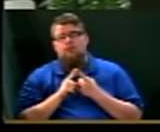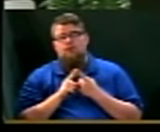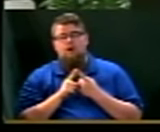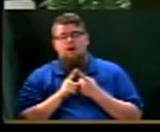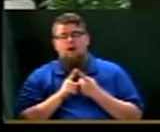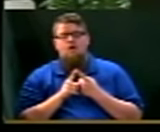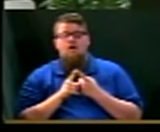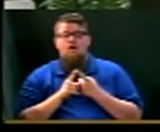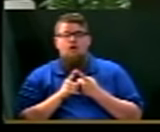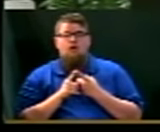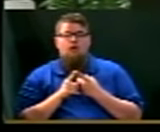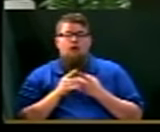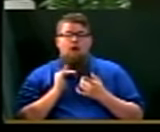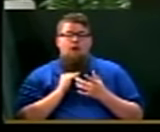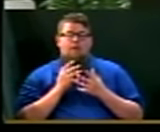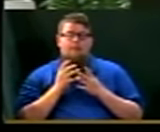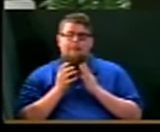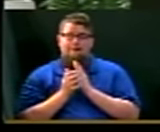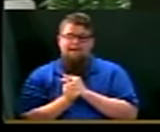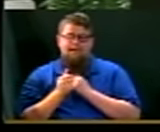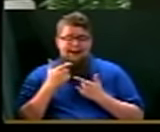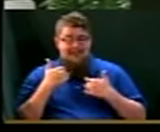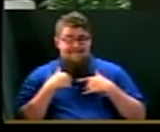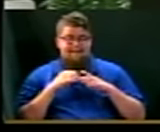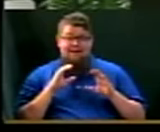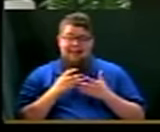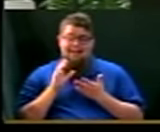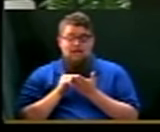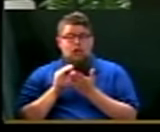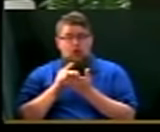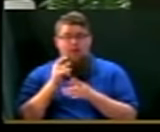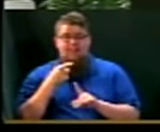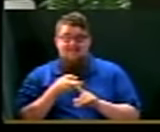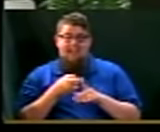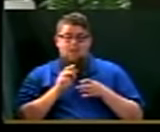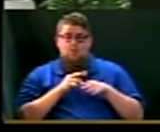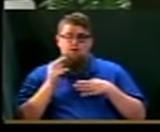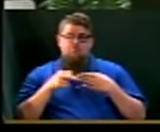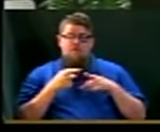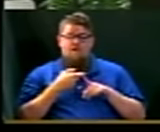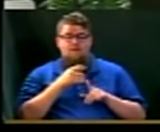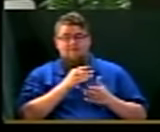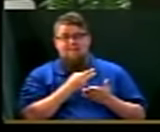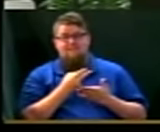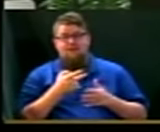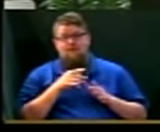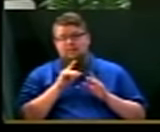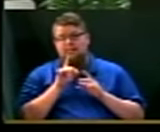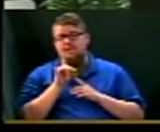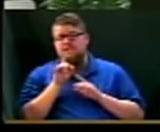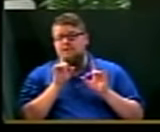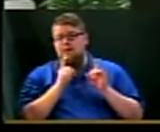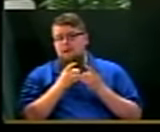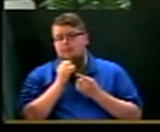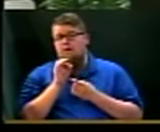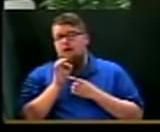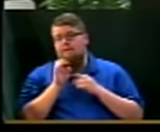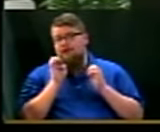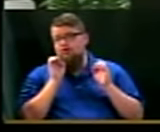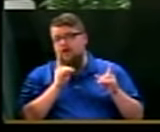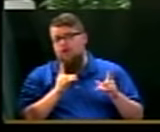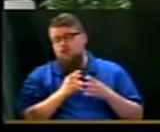our ability to have class and to learn has been a direct result of a failure of the Department of Education.